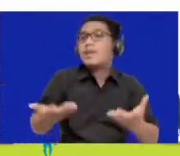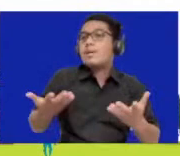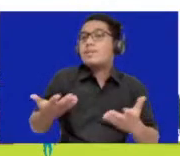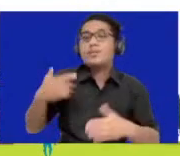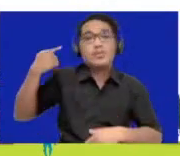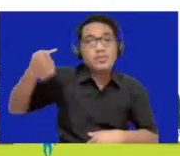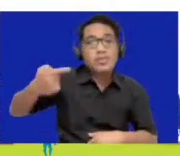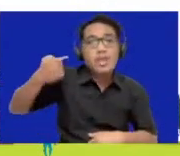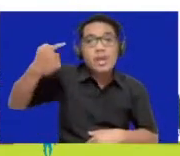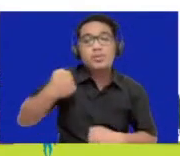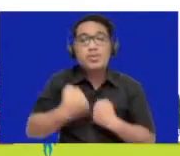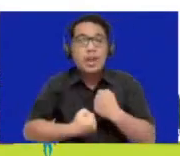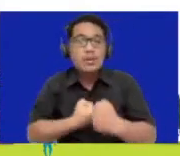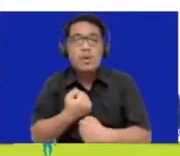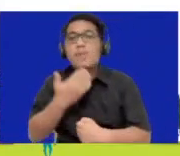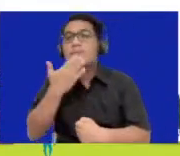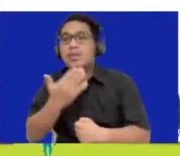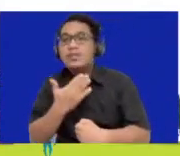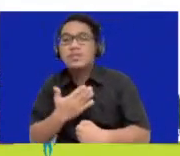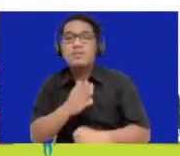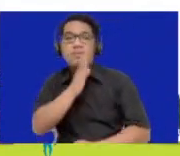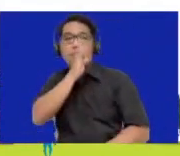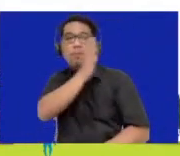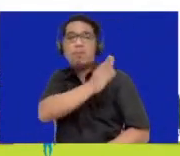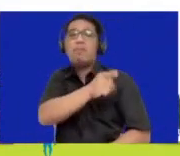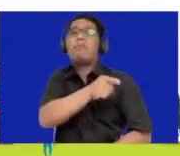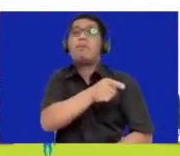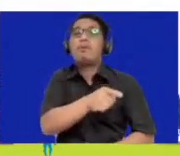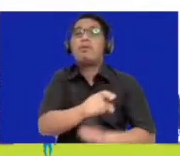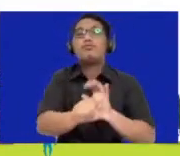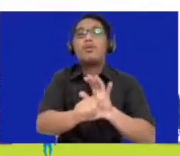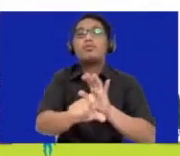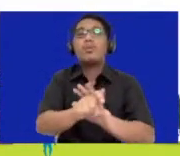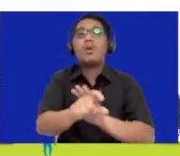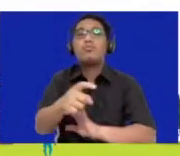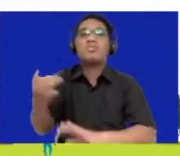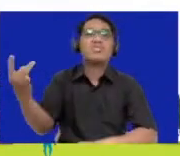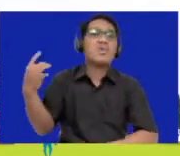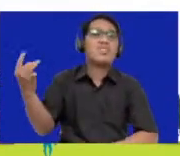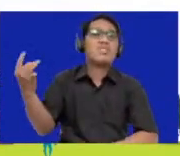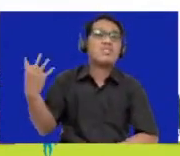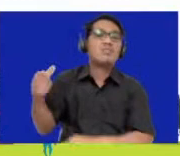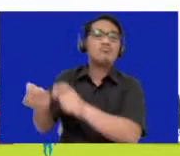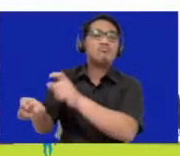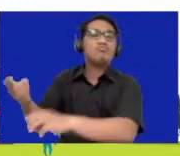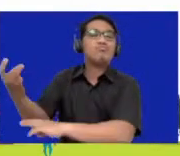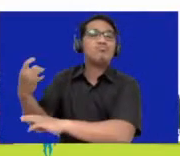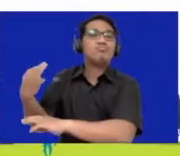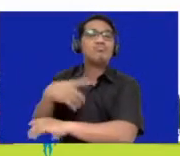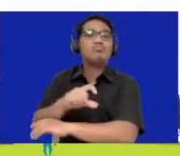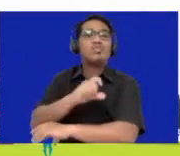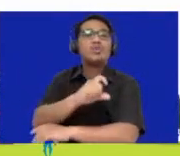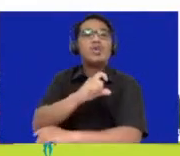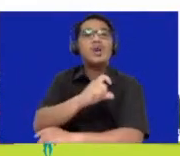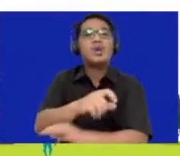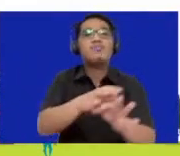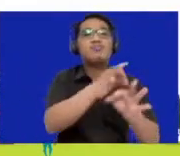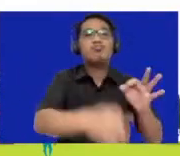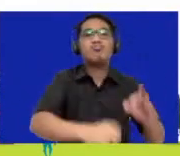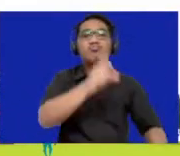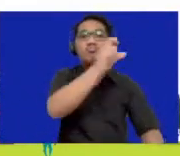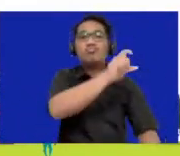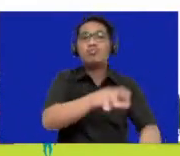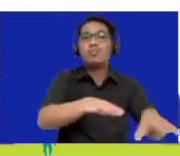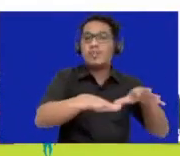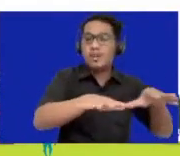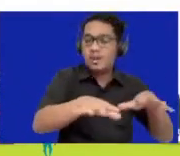get criticized. But all the times, all the other disasters that you've managed to help to contain, that's only considered as